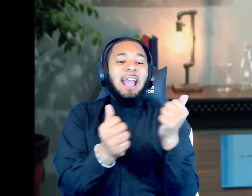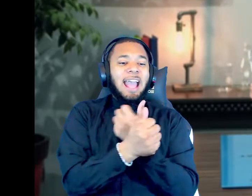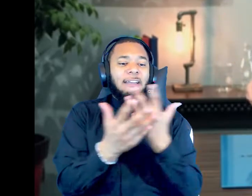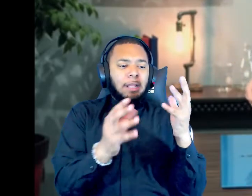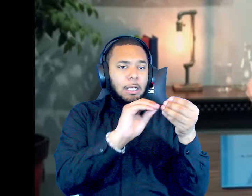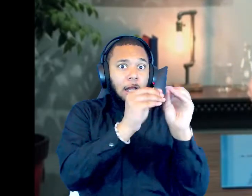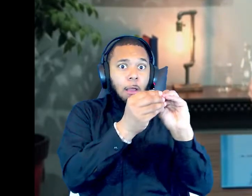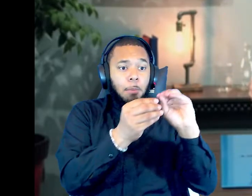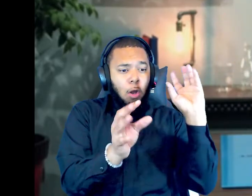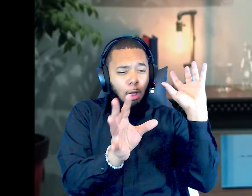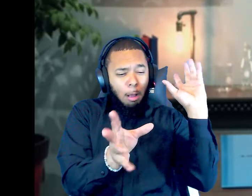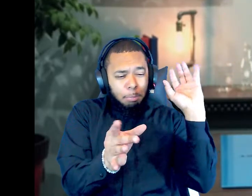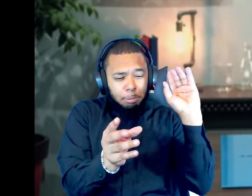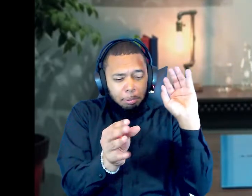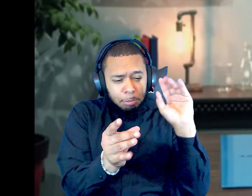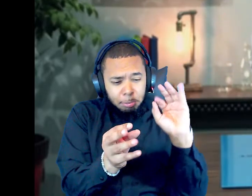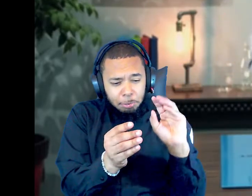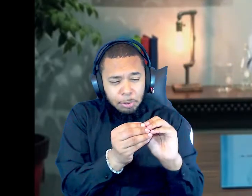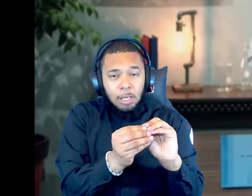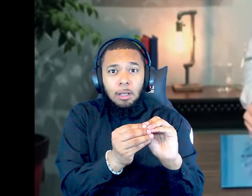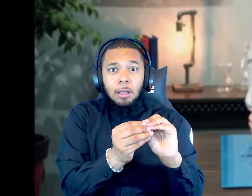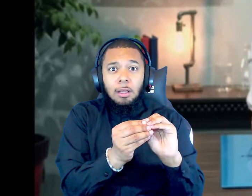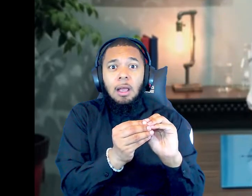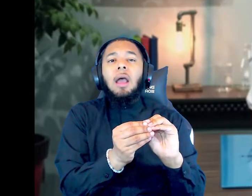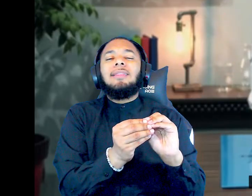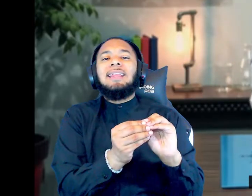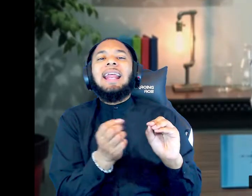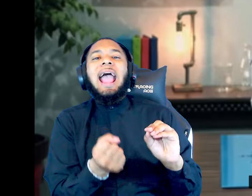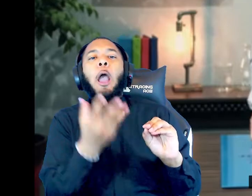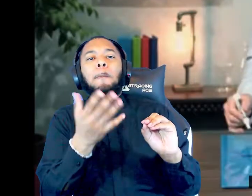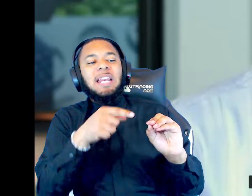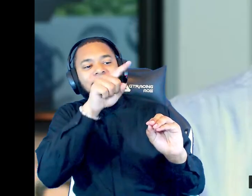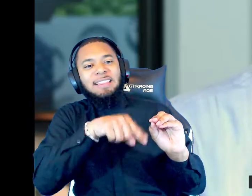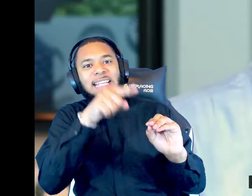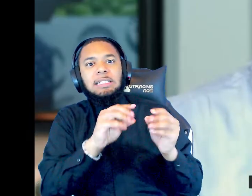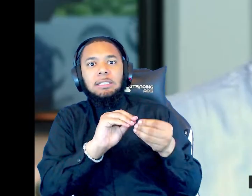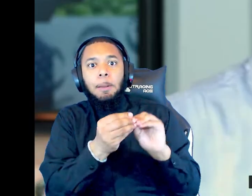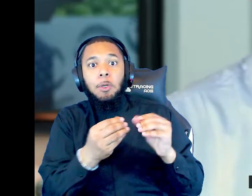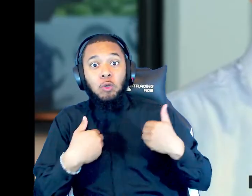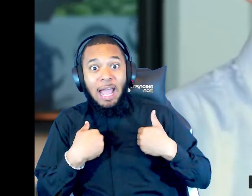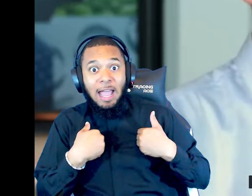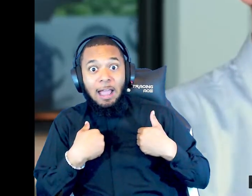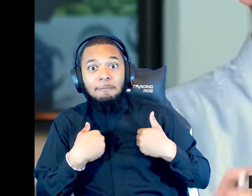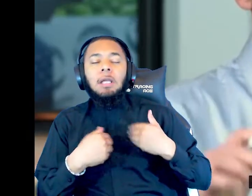of days that we have in this case. How many days are there in April?